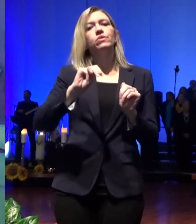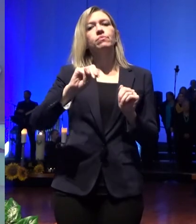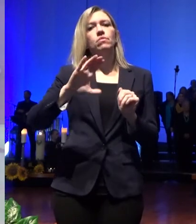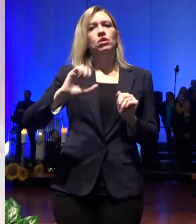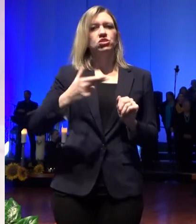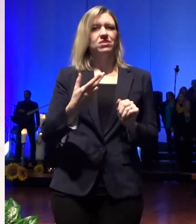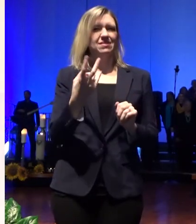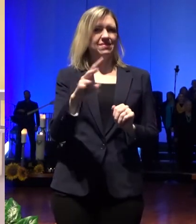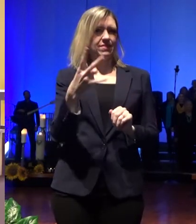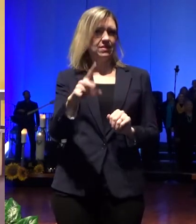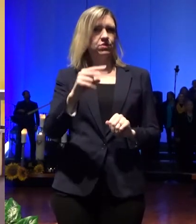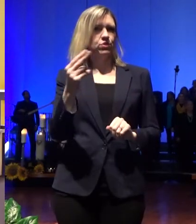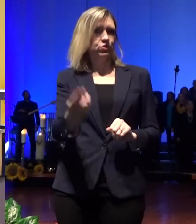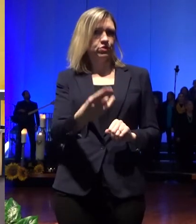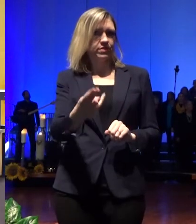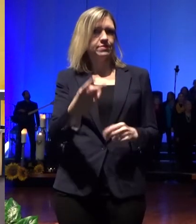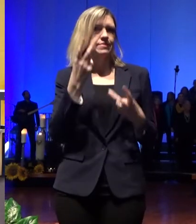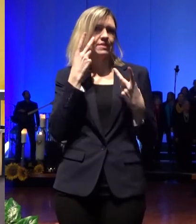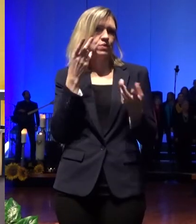I'll see you there.